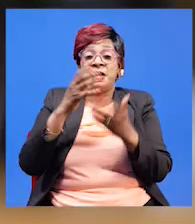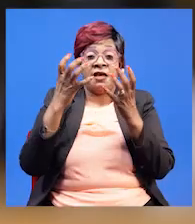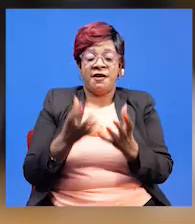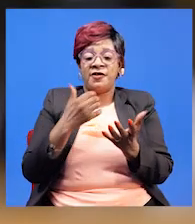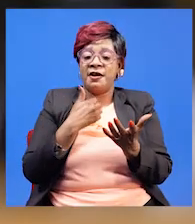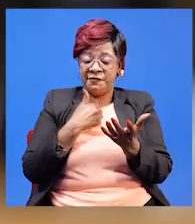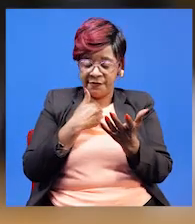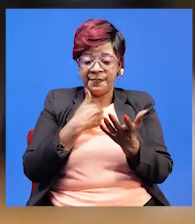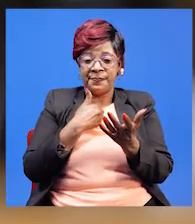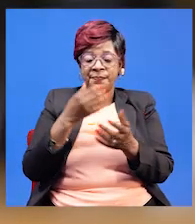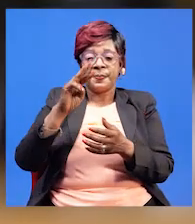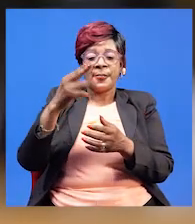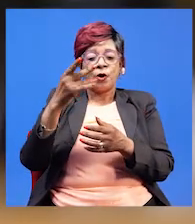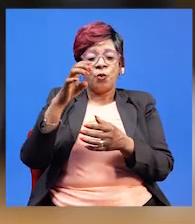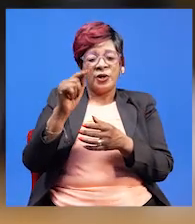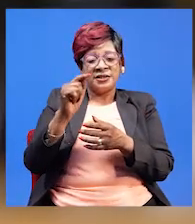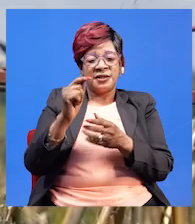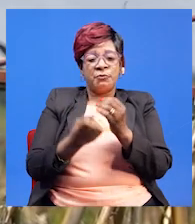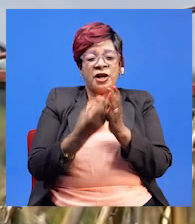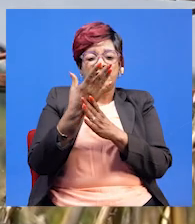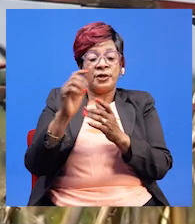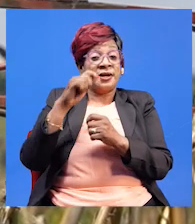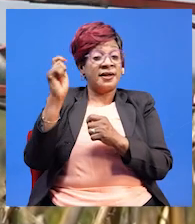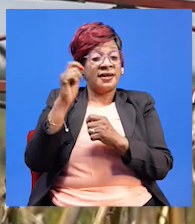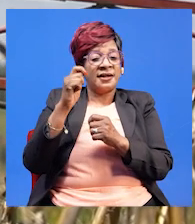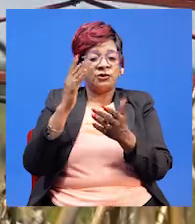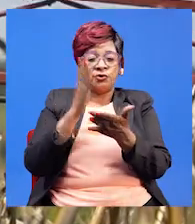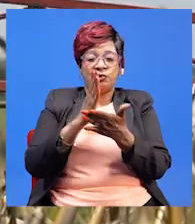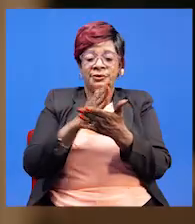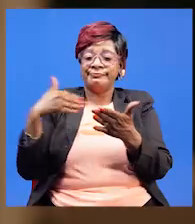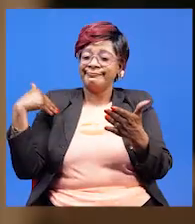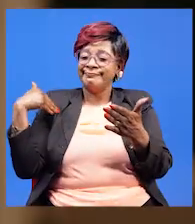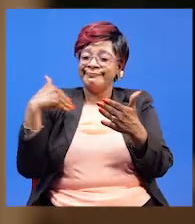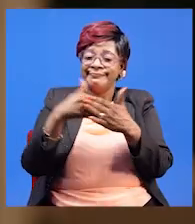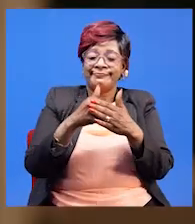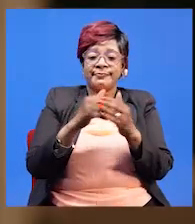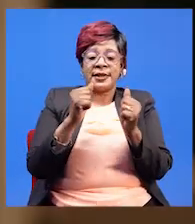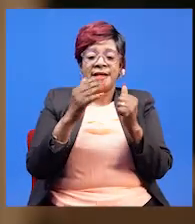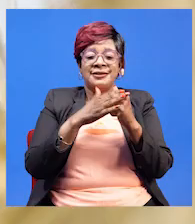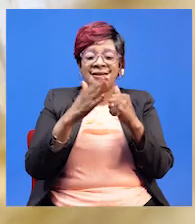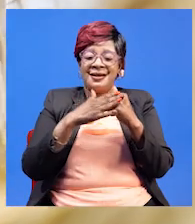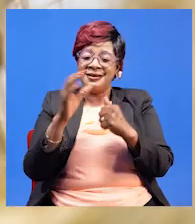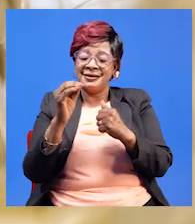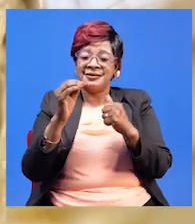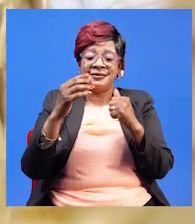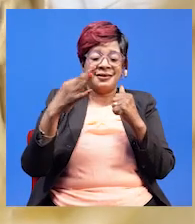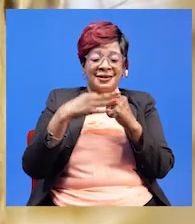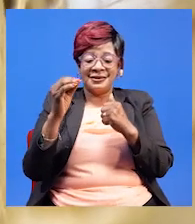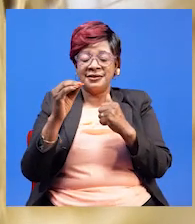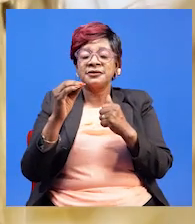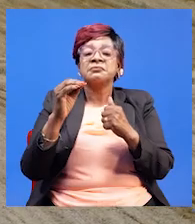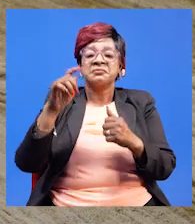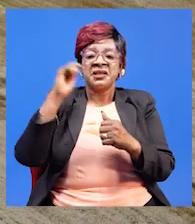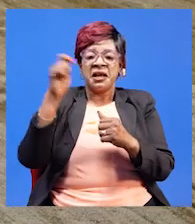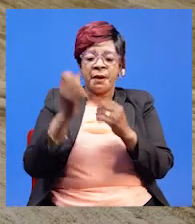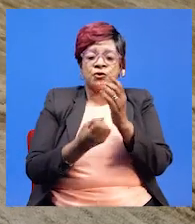wheat production in Kenya has really come a long way. In the earlier times, in 1990s and 80s, Kenya was self-sufficient